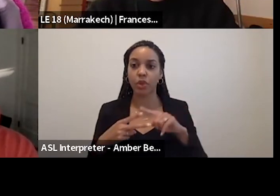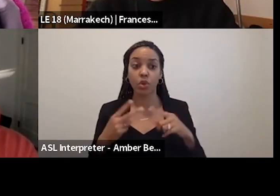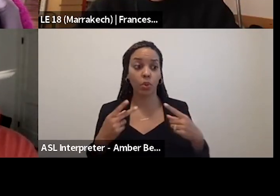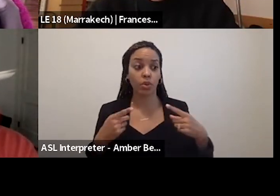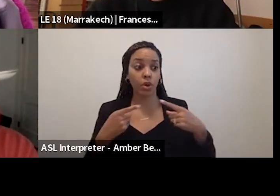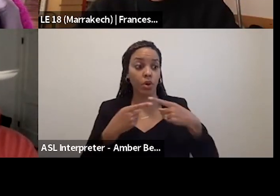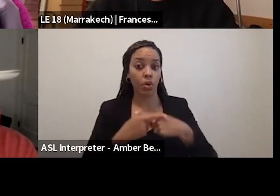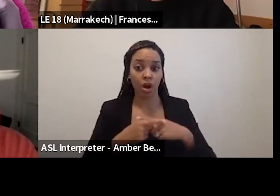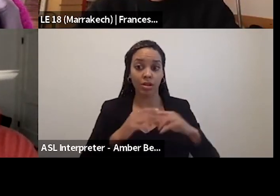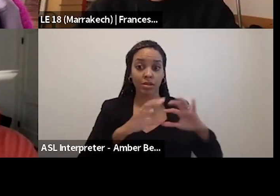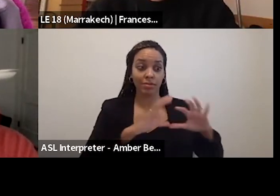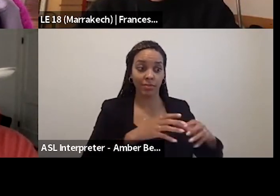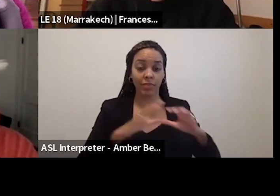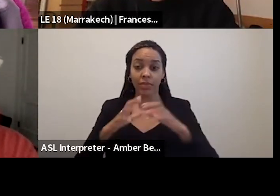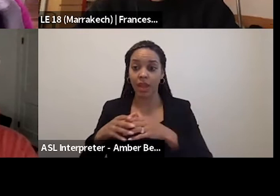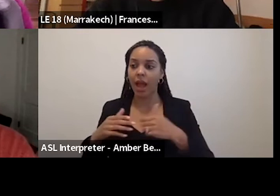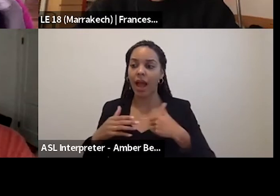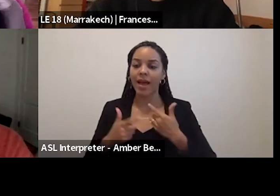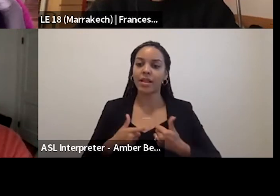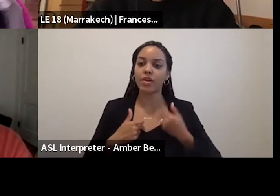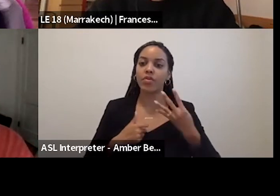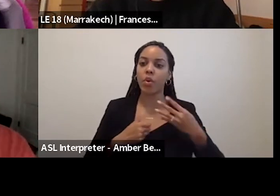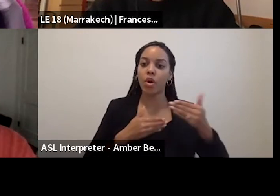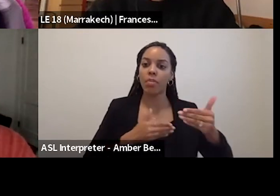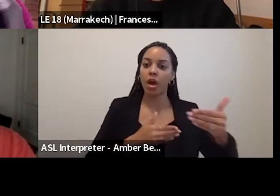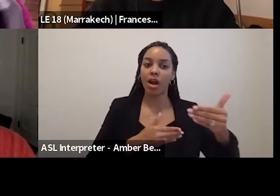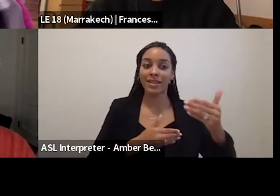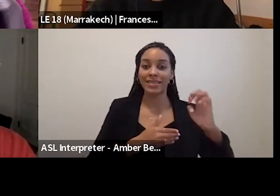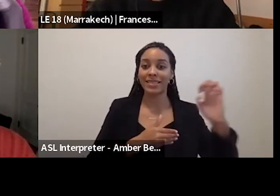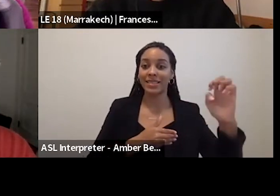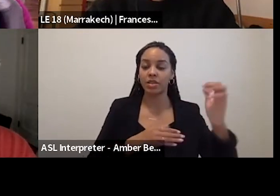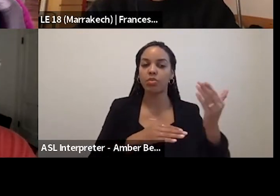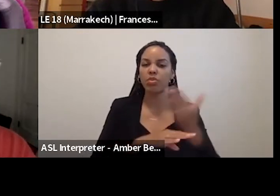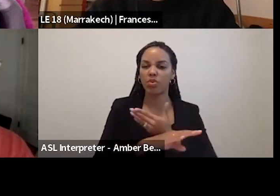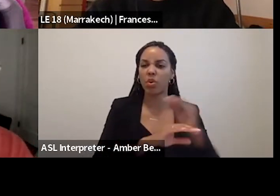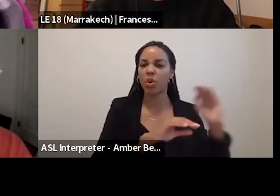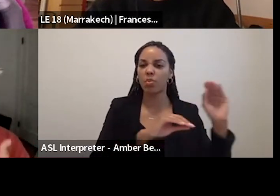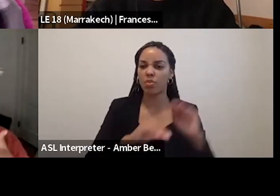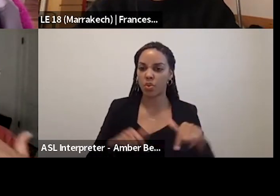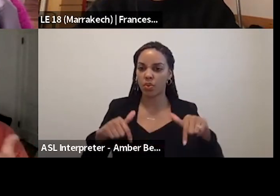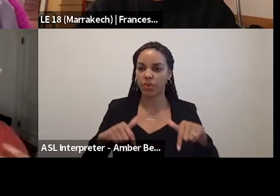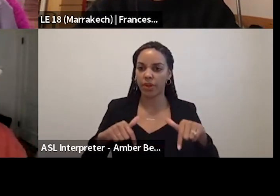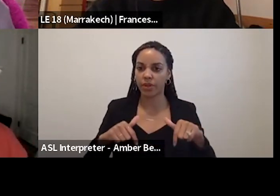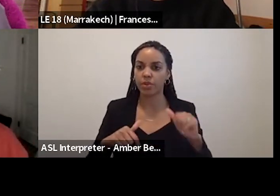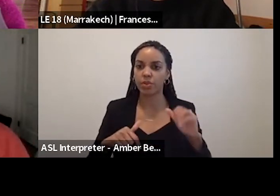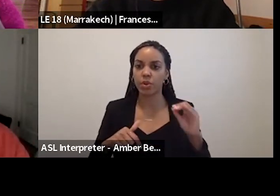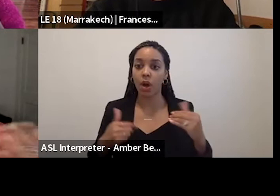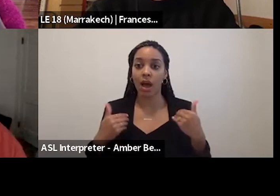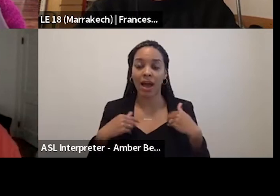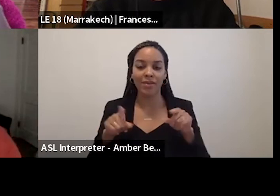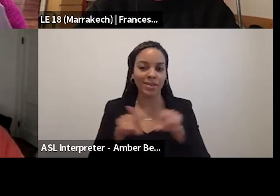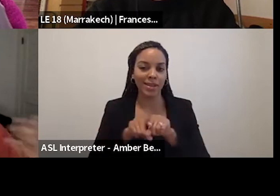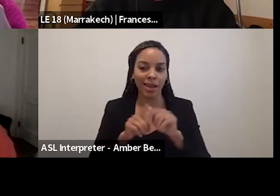lived 4 blocks east before I moved into this space. And so I have the same internet, the